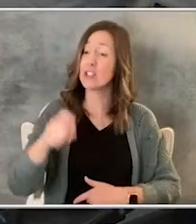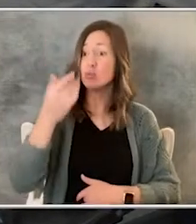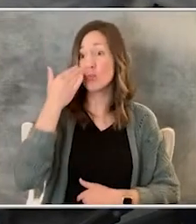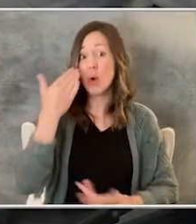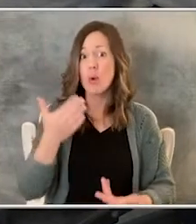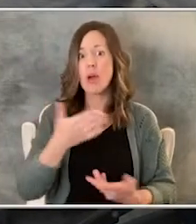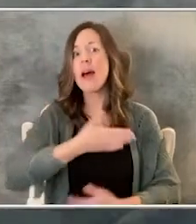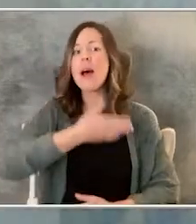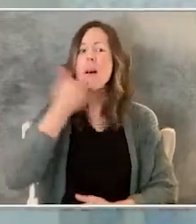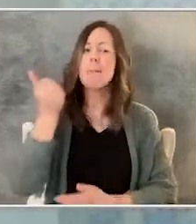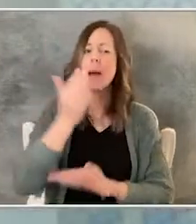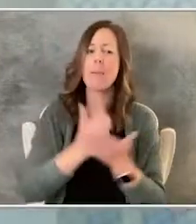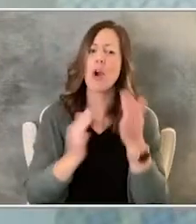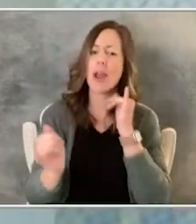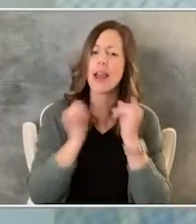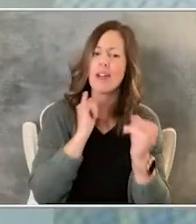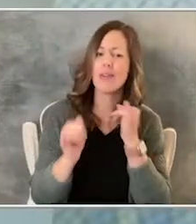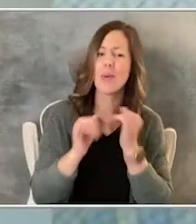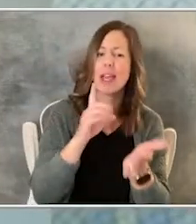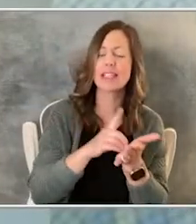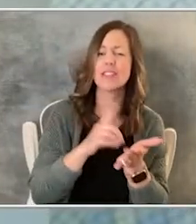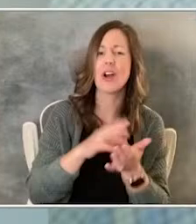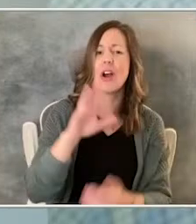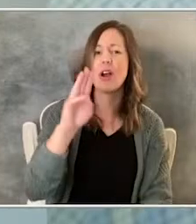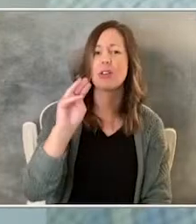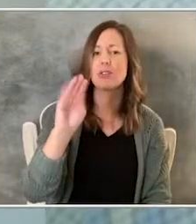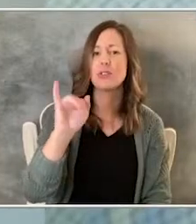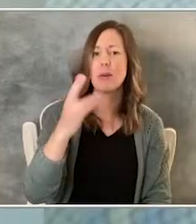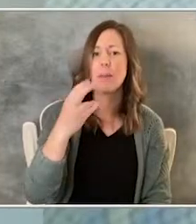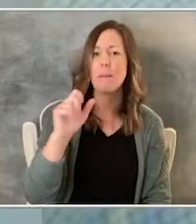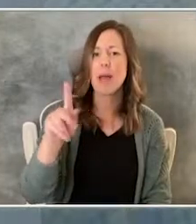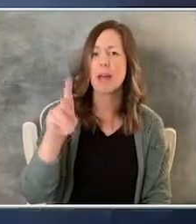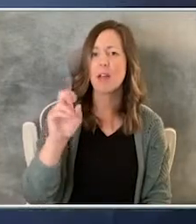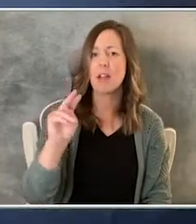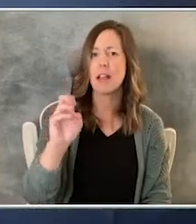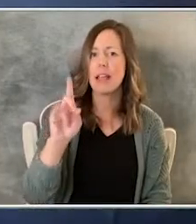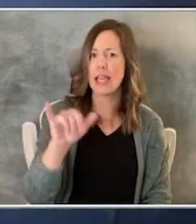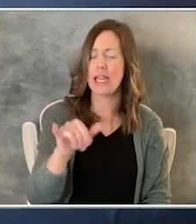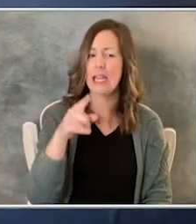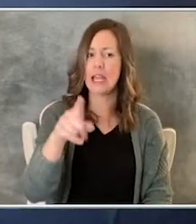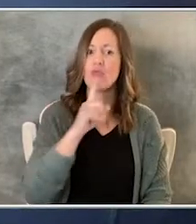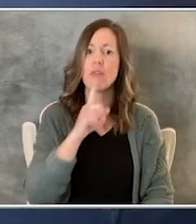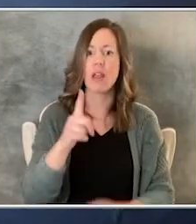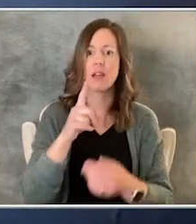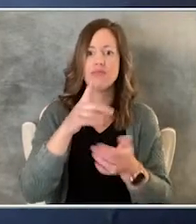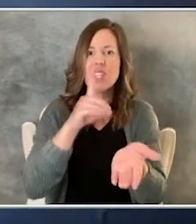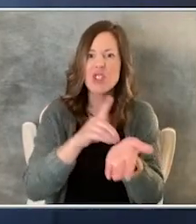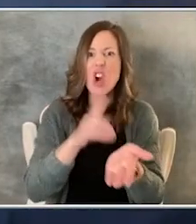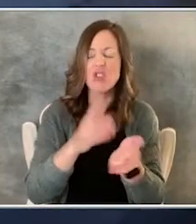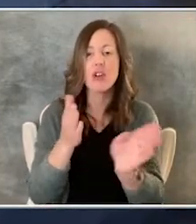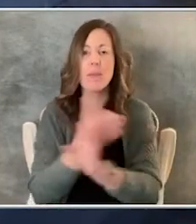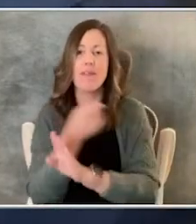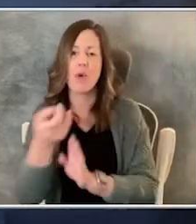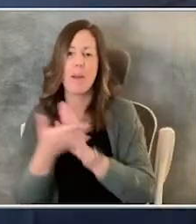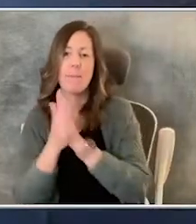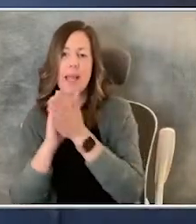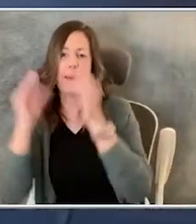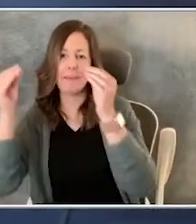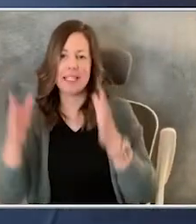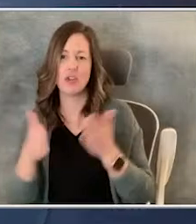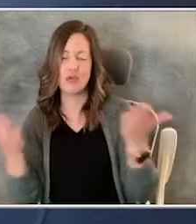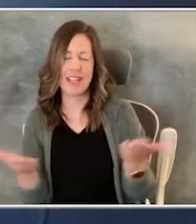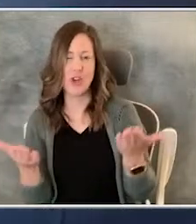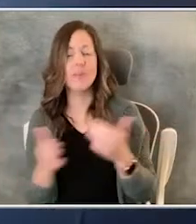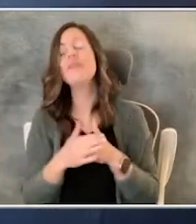of 2022, 18 months after Dr. Kennedy had survived a heart attack and triple bypass surgery, and he had gone back